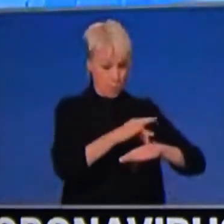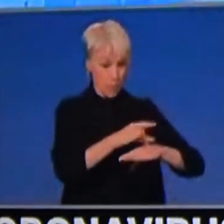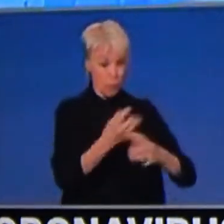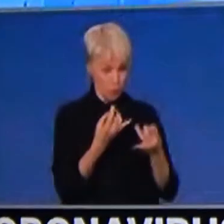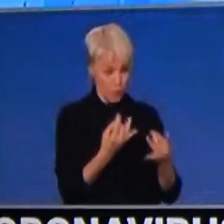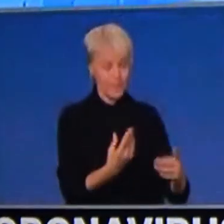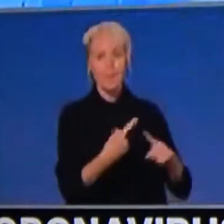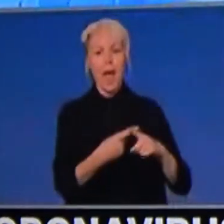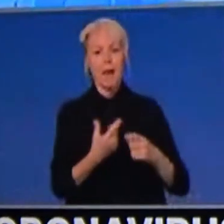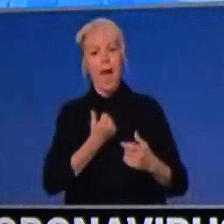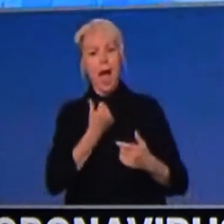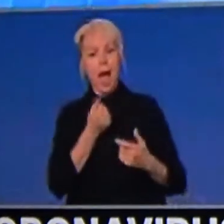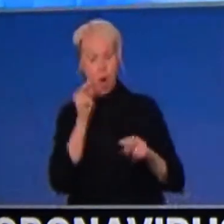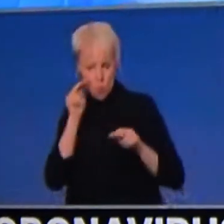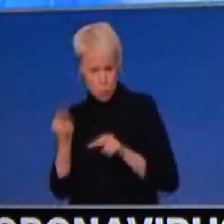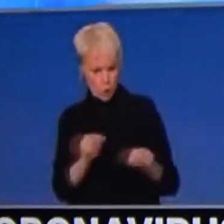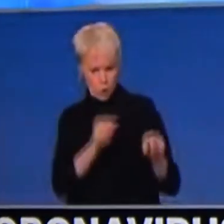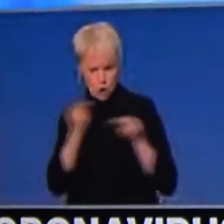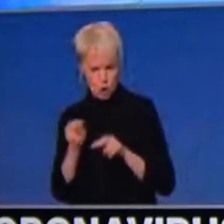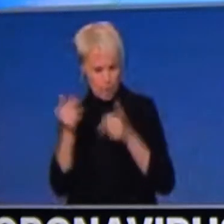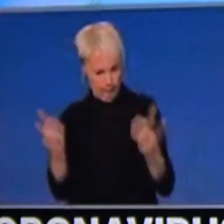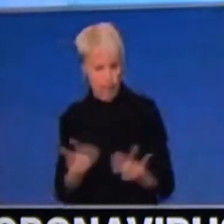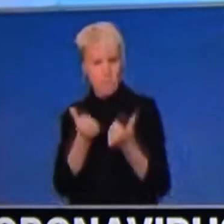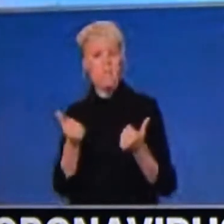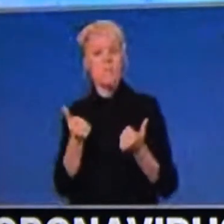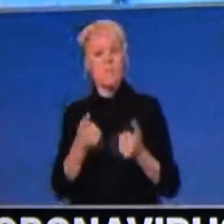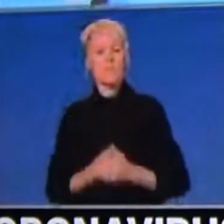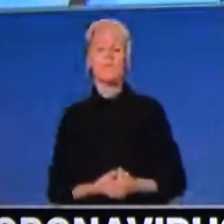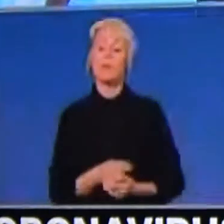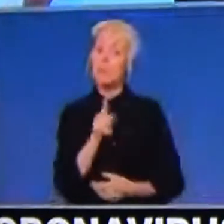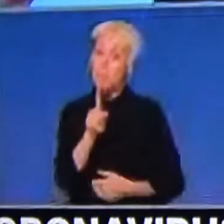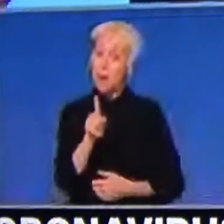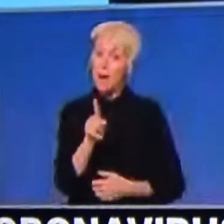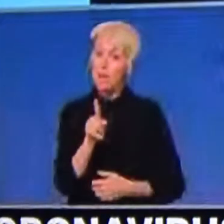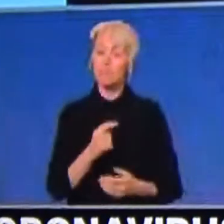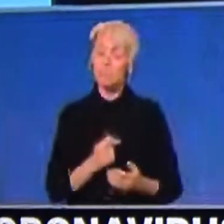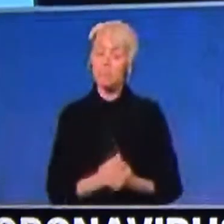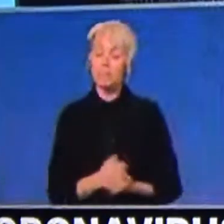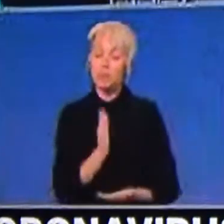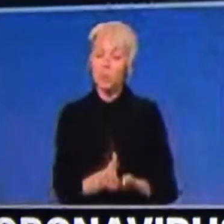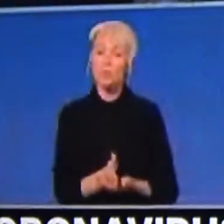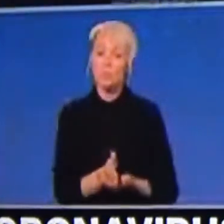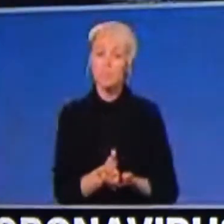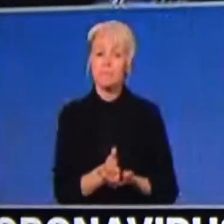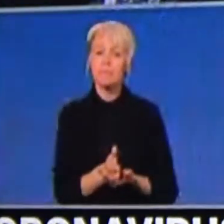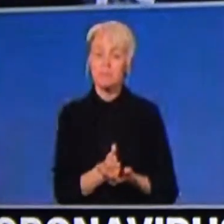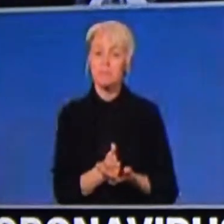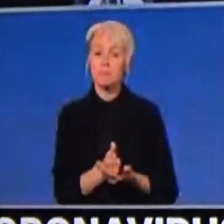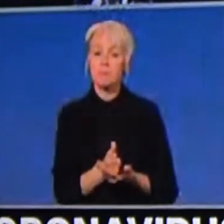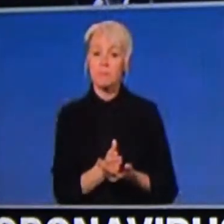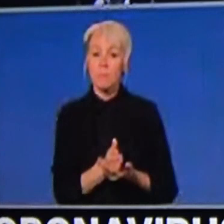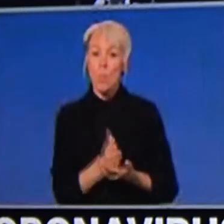is good and our response measures are good. But as I said earlier, our public health response has to